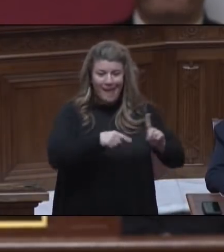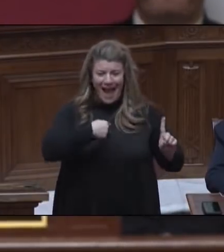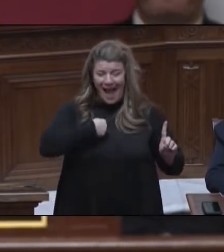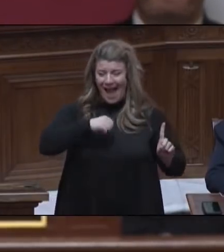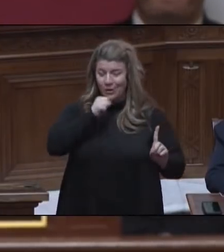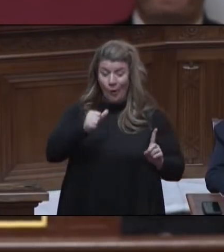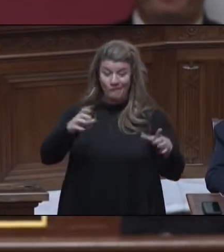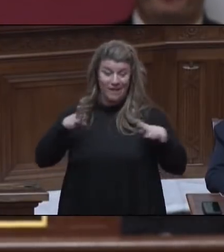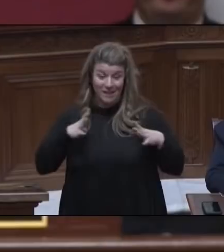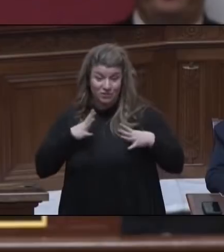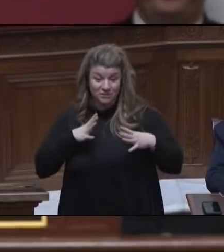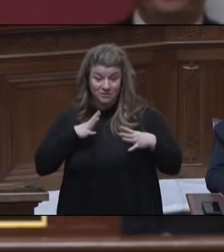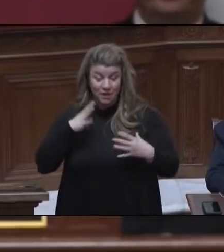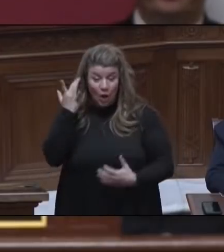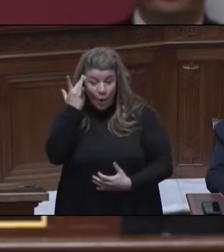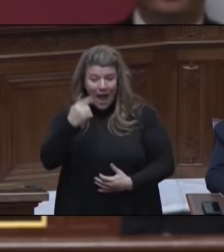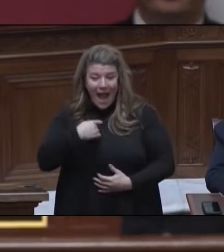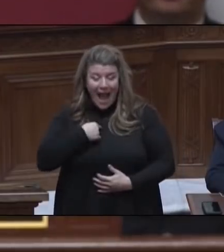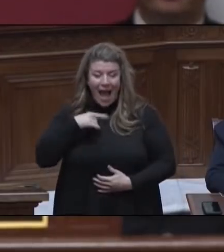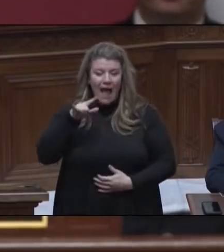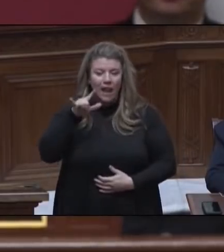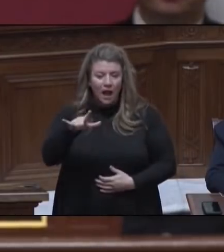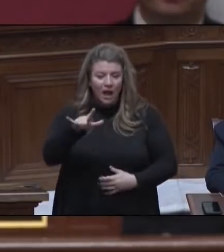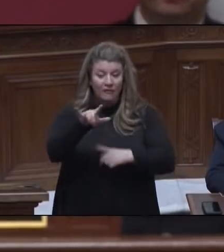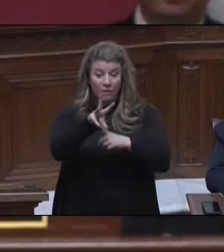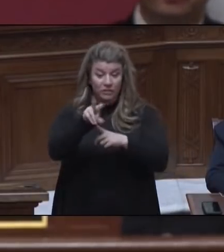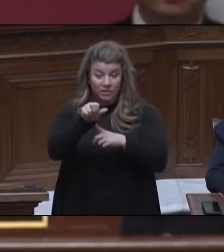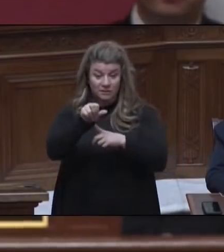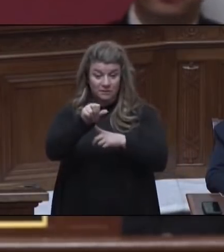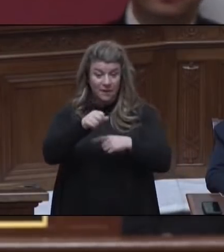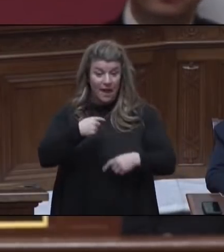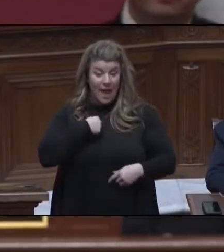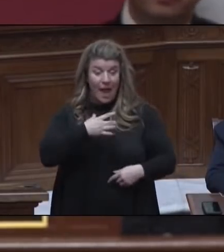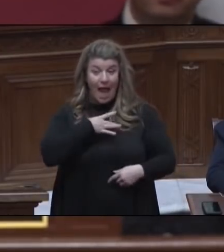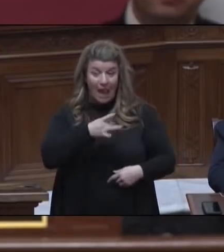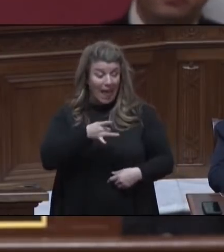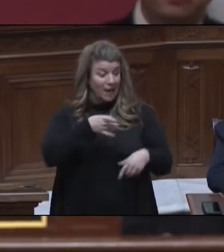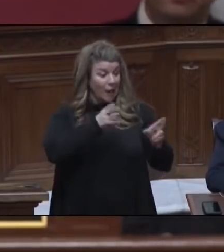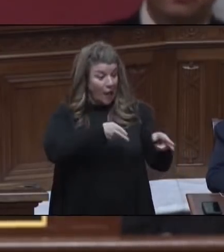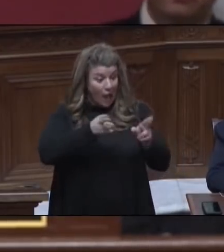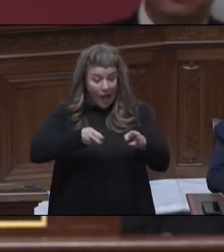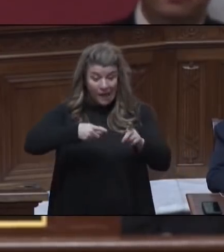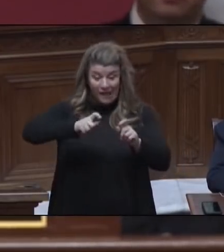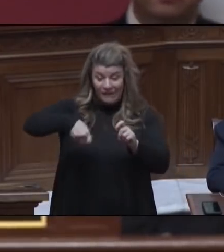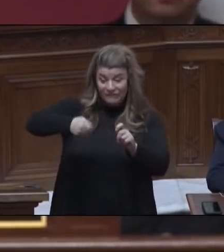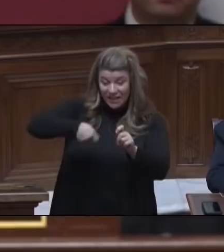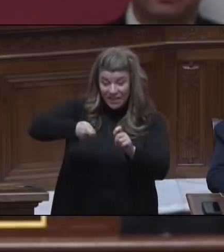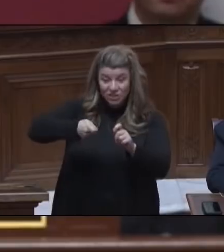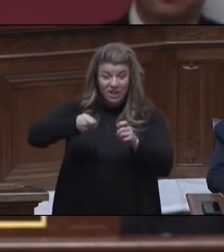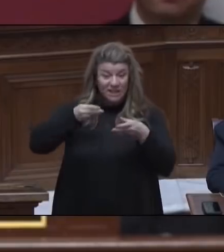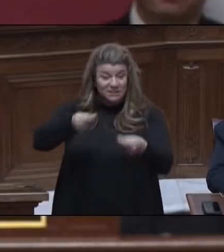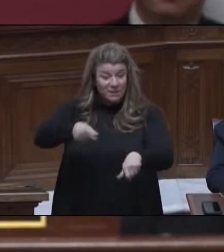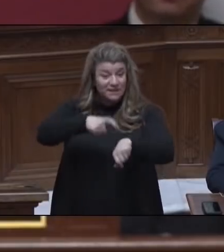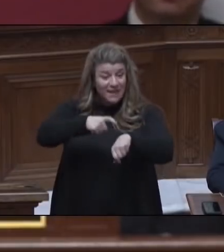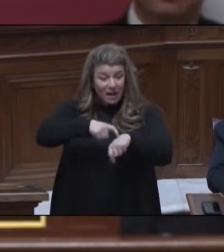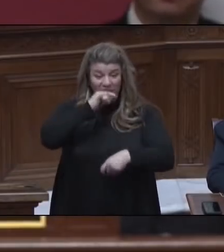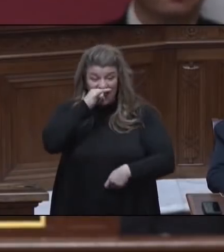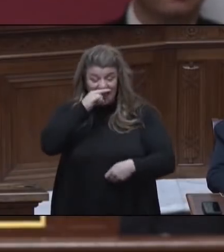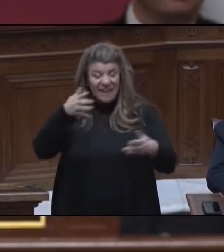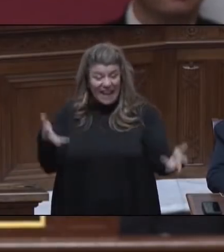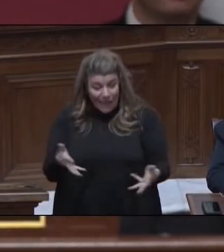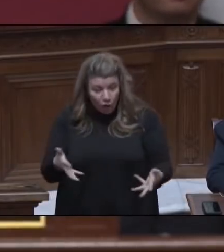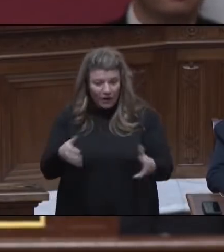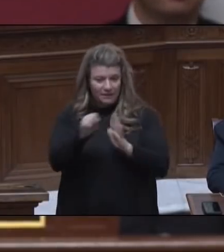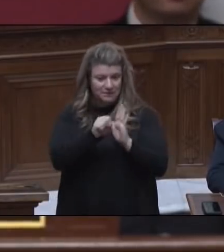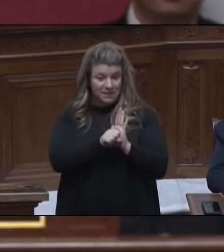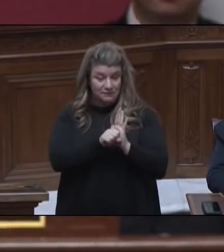I love West Virginia. I love to hunt and fish and spend time with kids and be right here in this great state, and that's what I